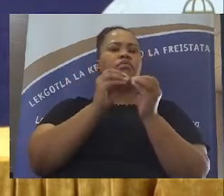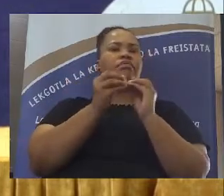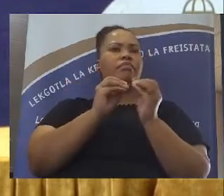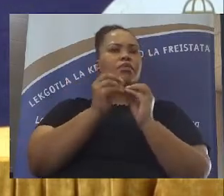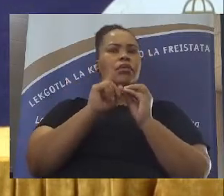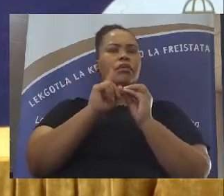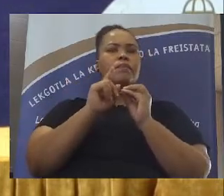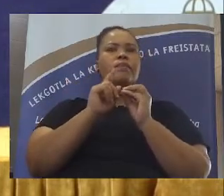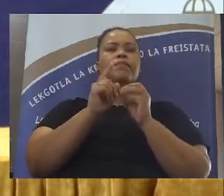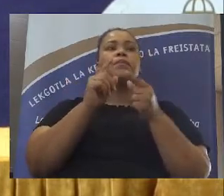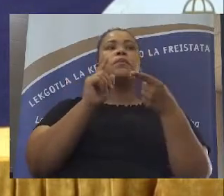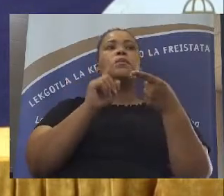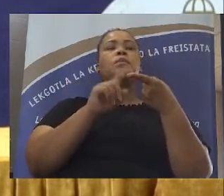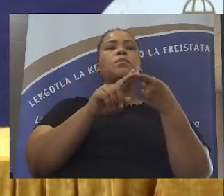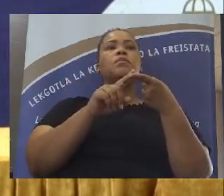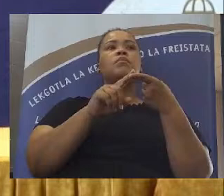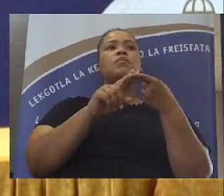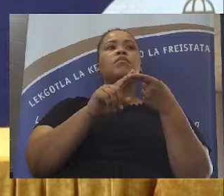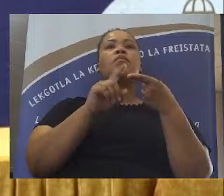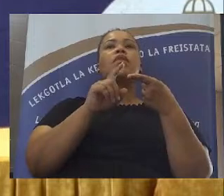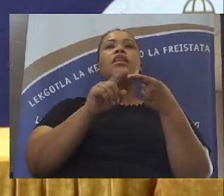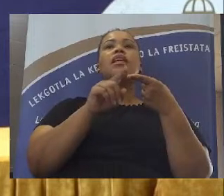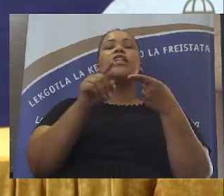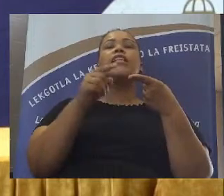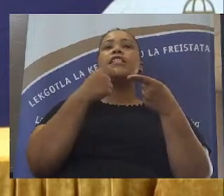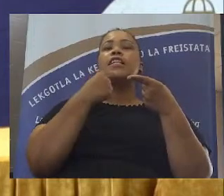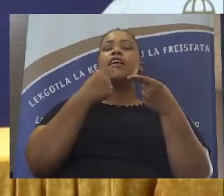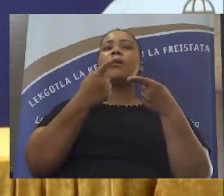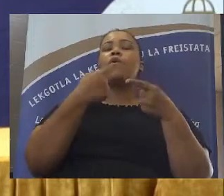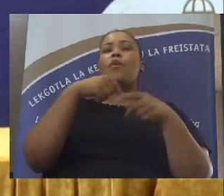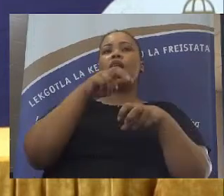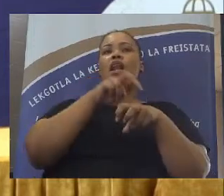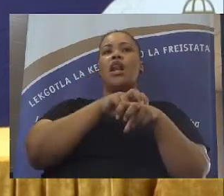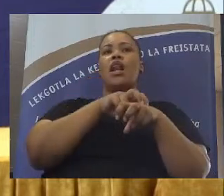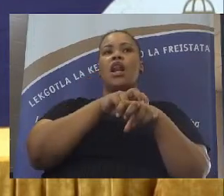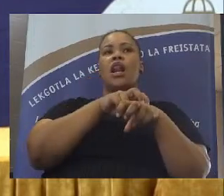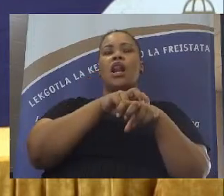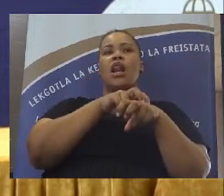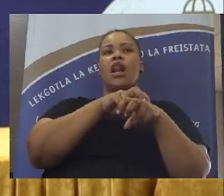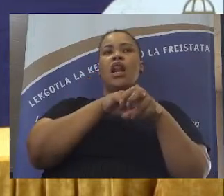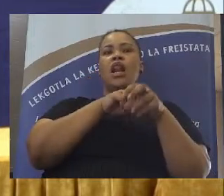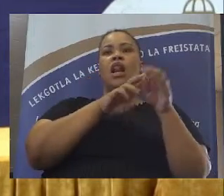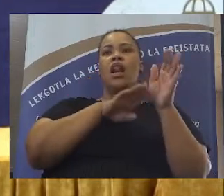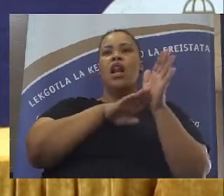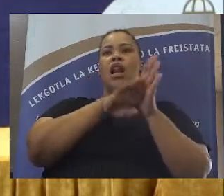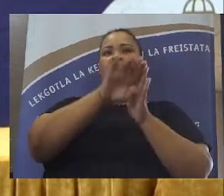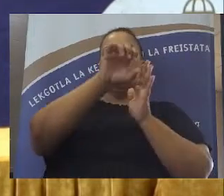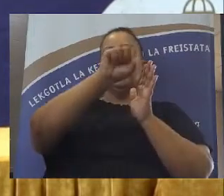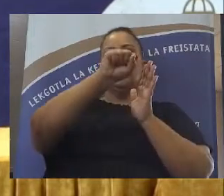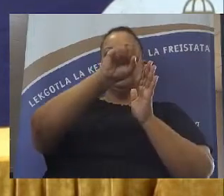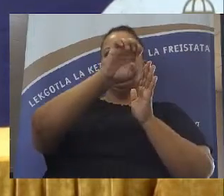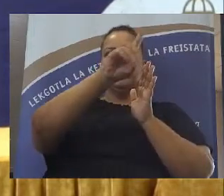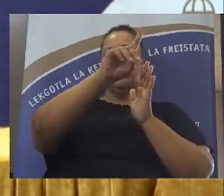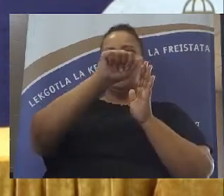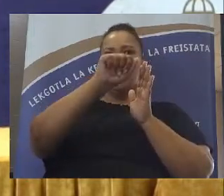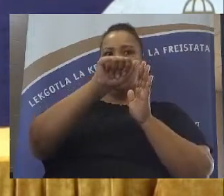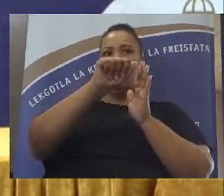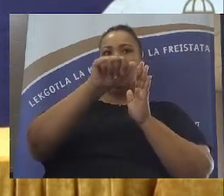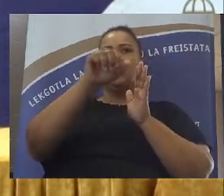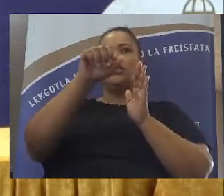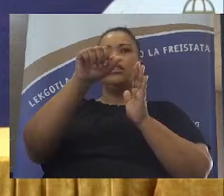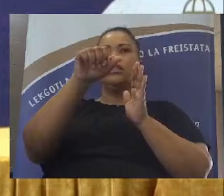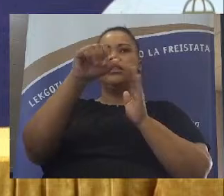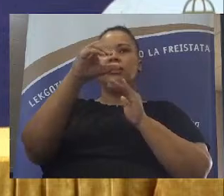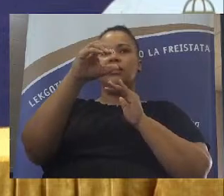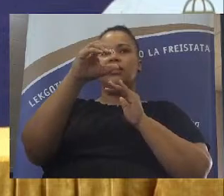One of the things that came up very clearly was that we need to improve the efficiencies of SEDA and SEFA. We need to provide